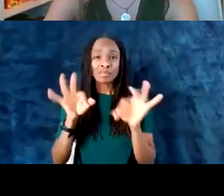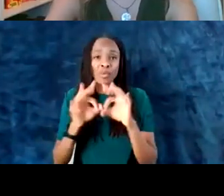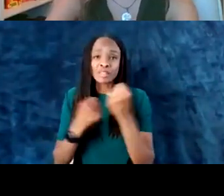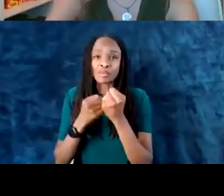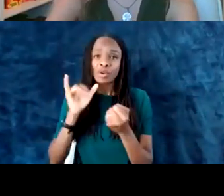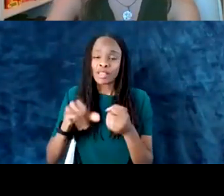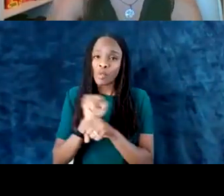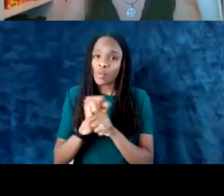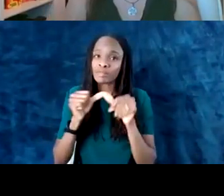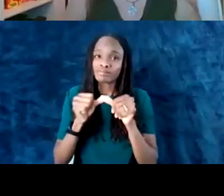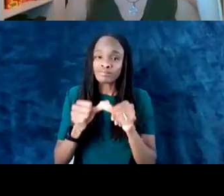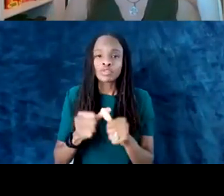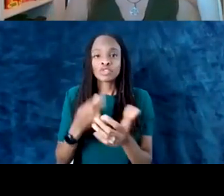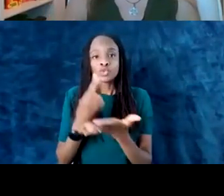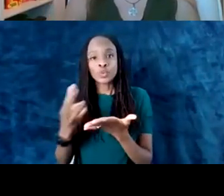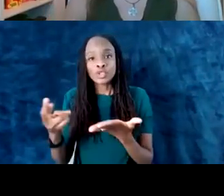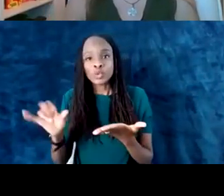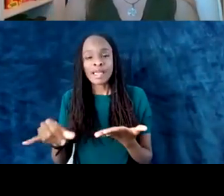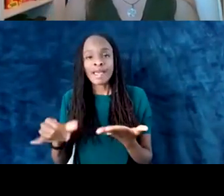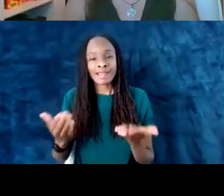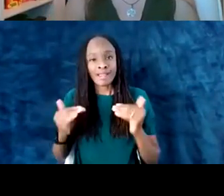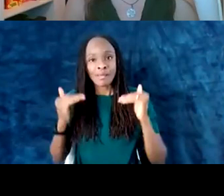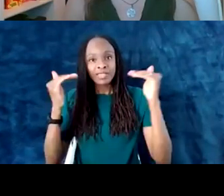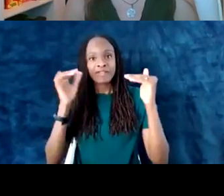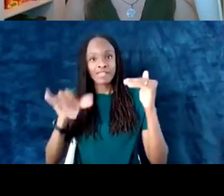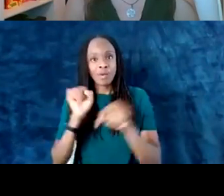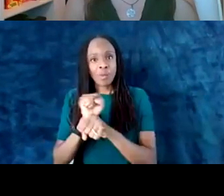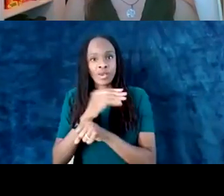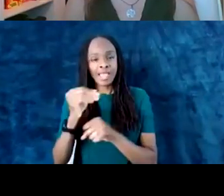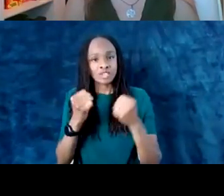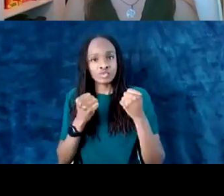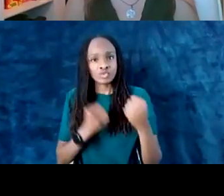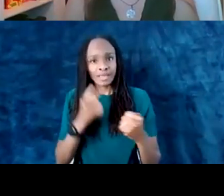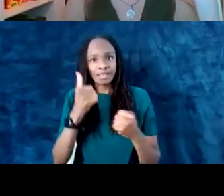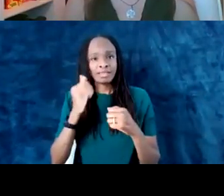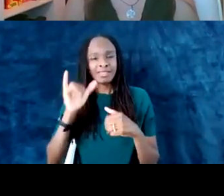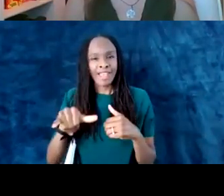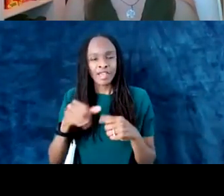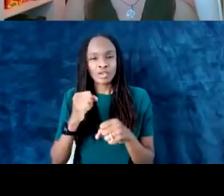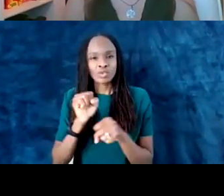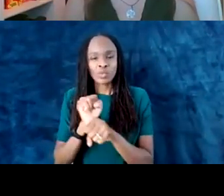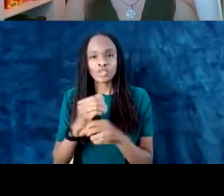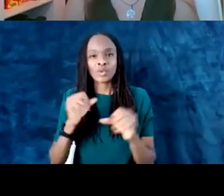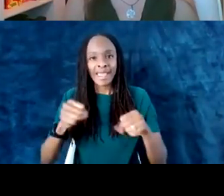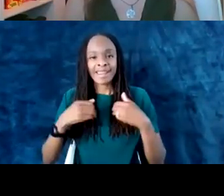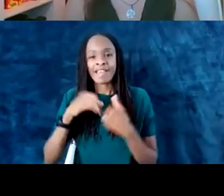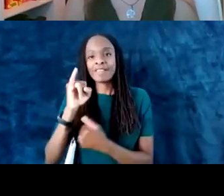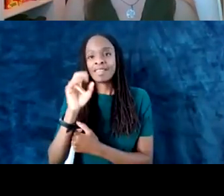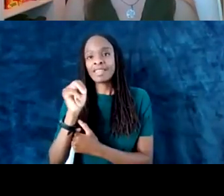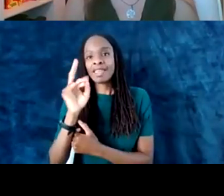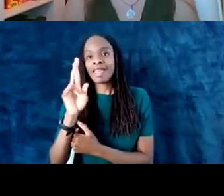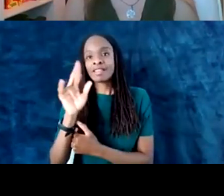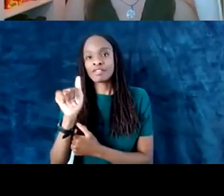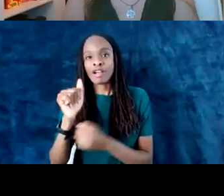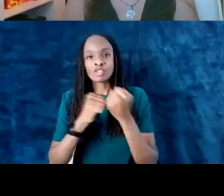really resource it, uplift it, and strengthen it so that there's an infrastructure in place that can allow those